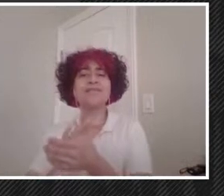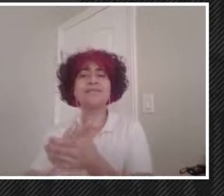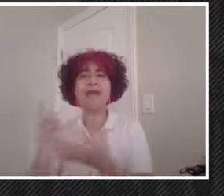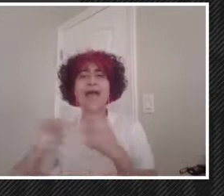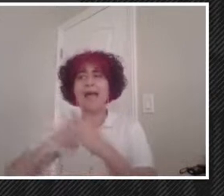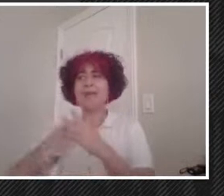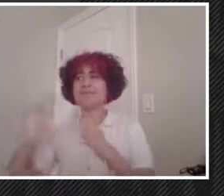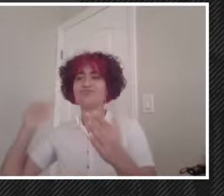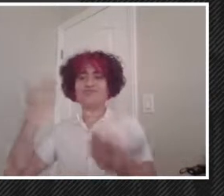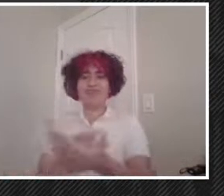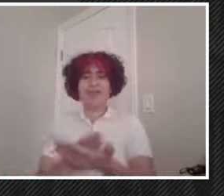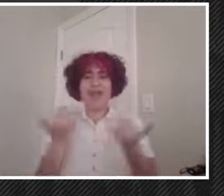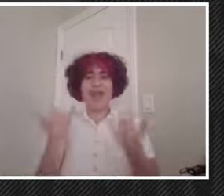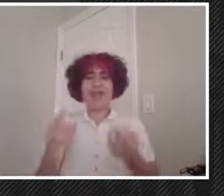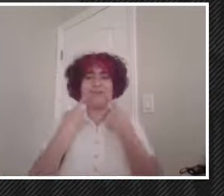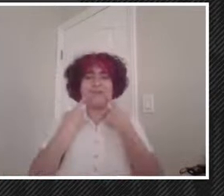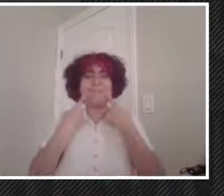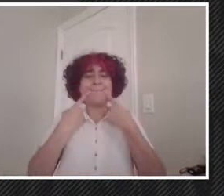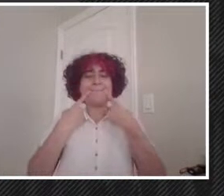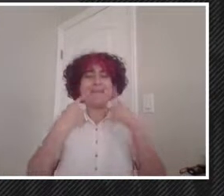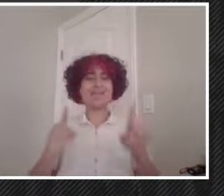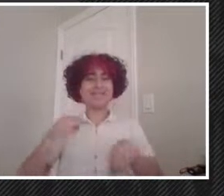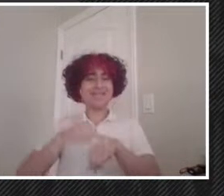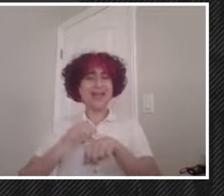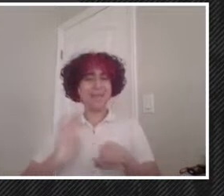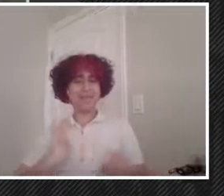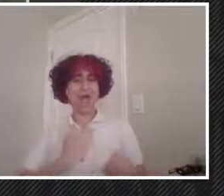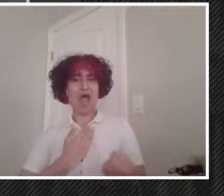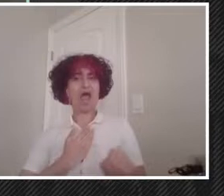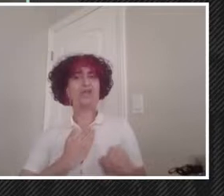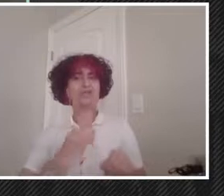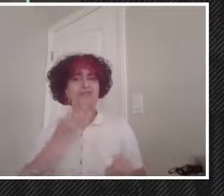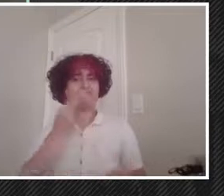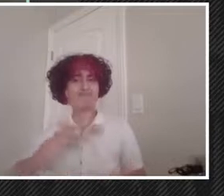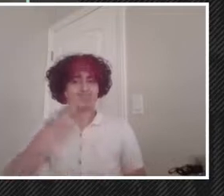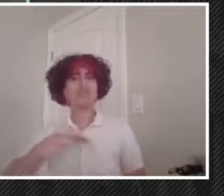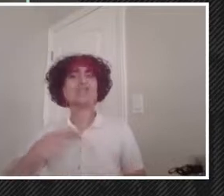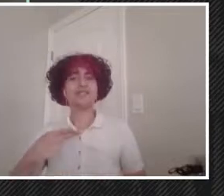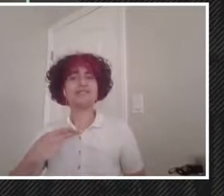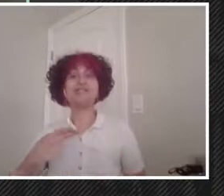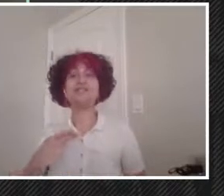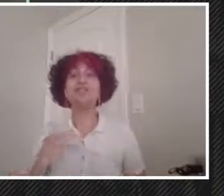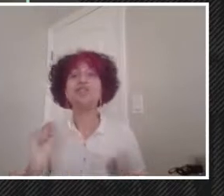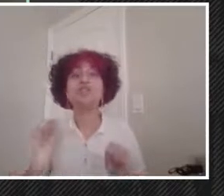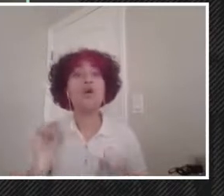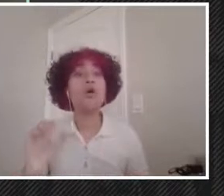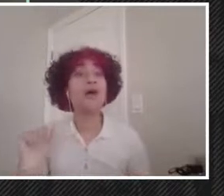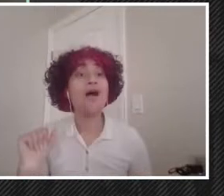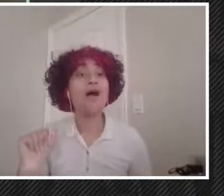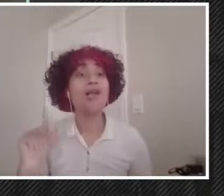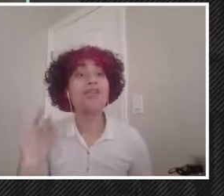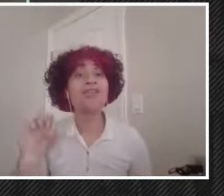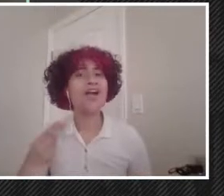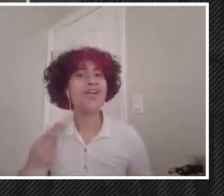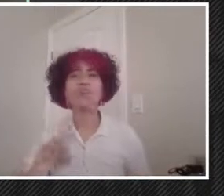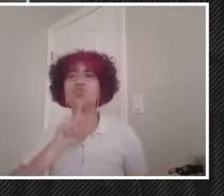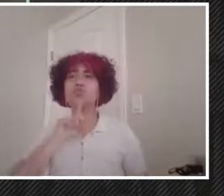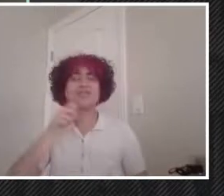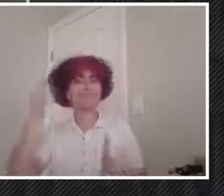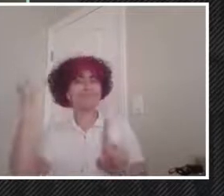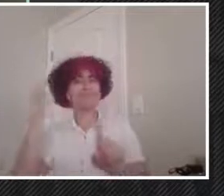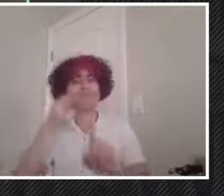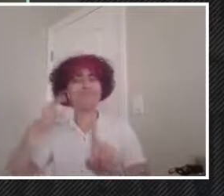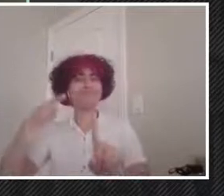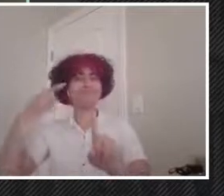history? Yeah, so Alana, you hit the nail on the head when you opened.